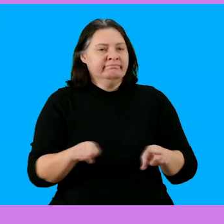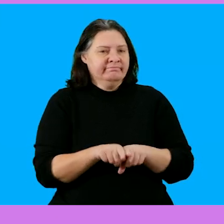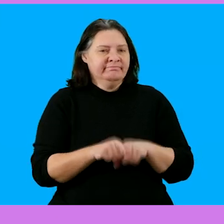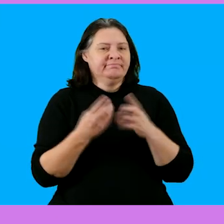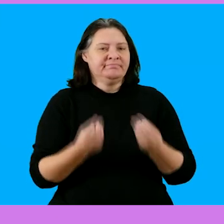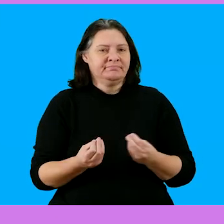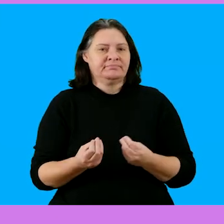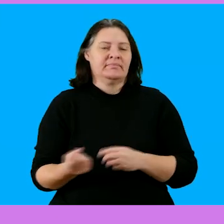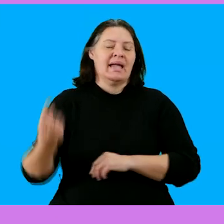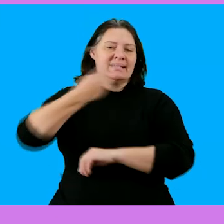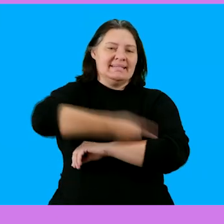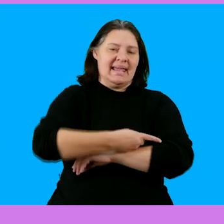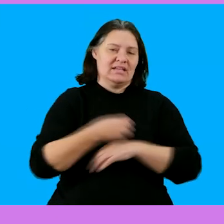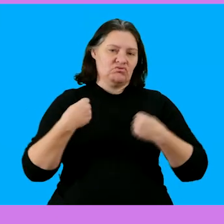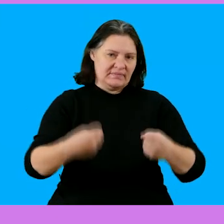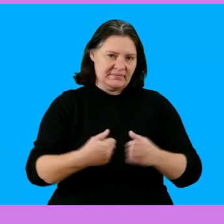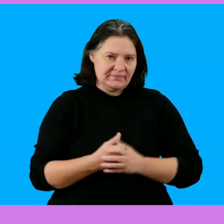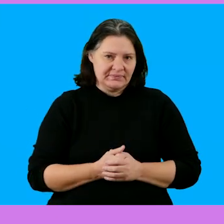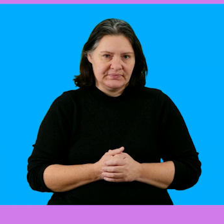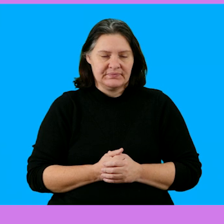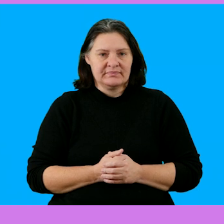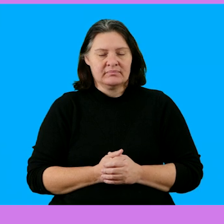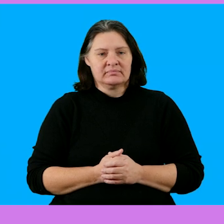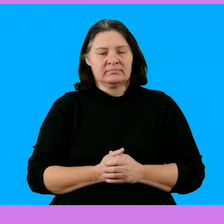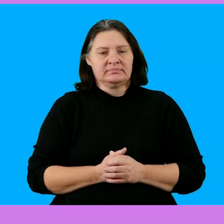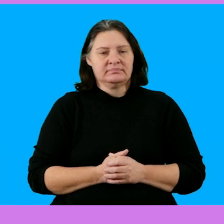there's also a day